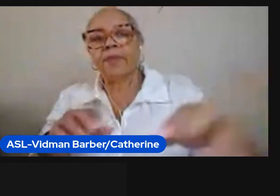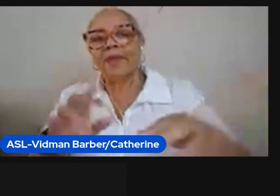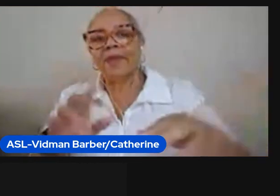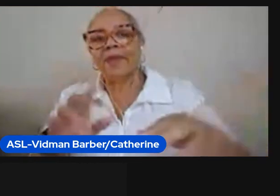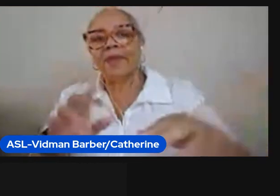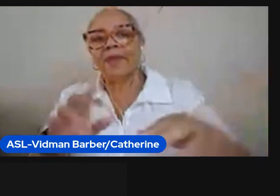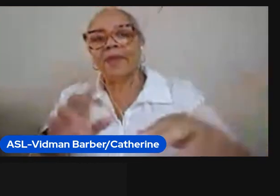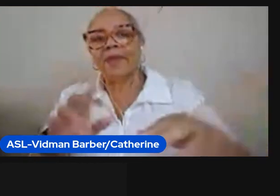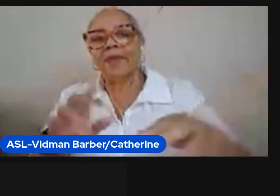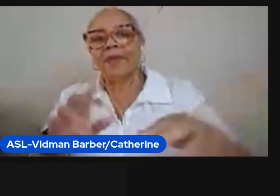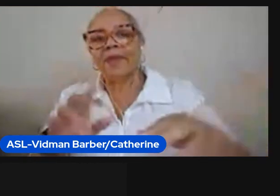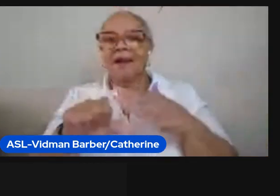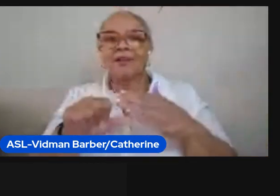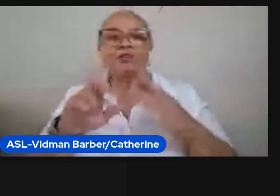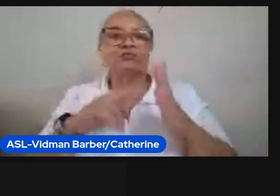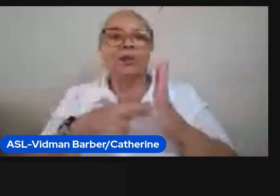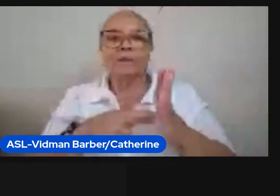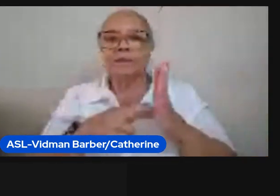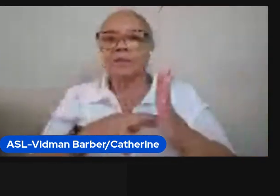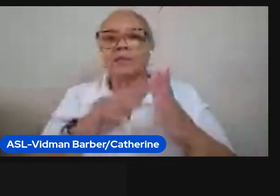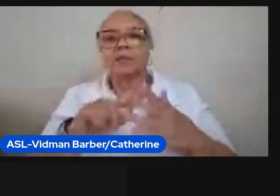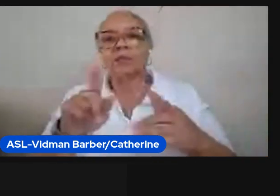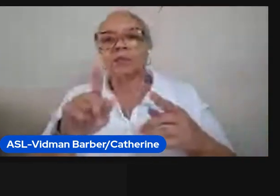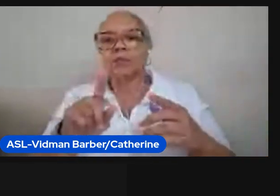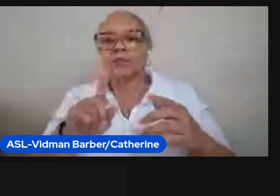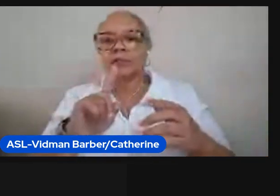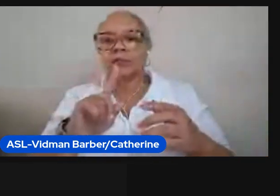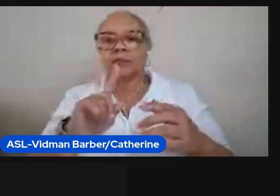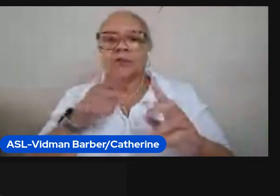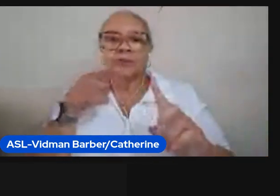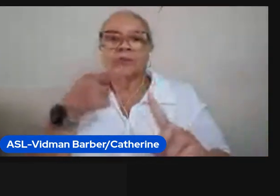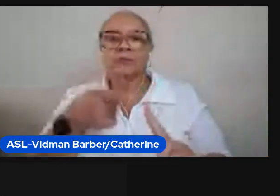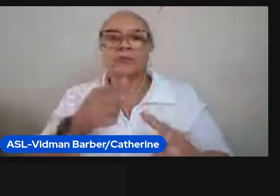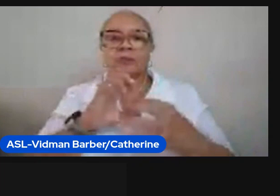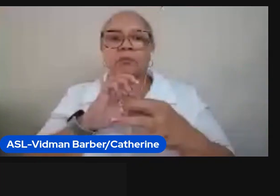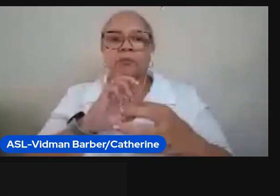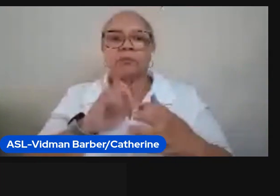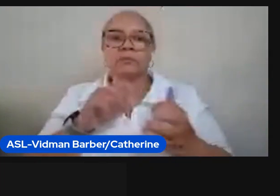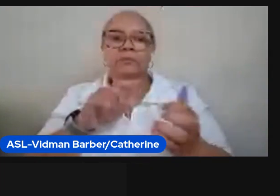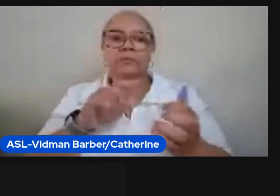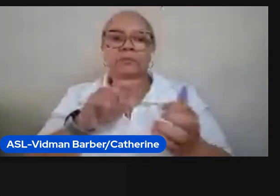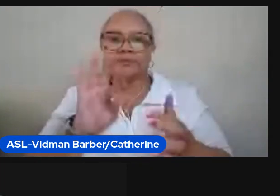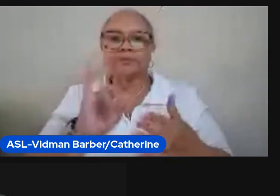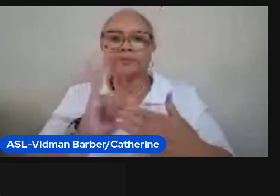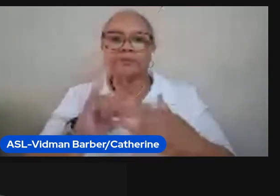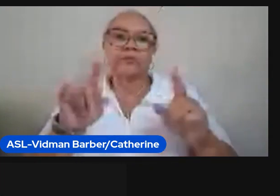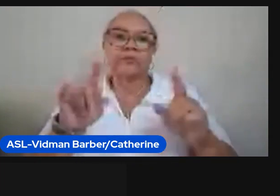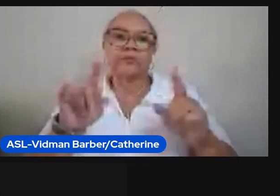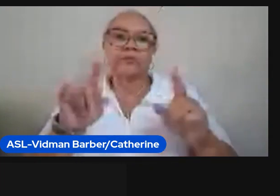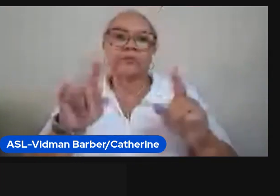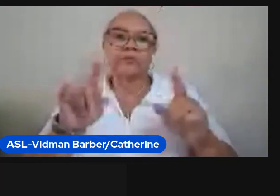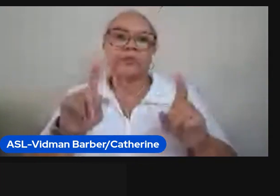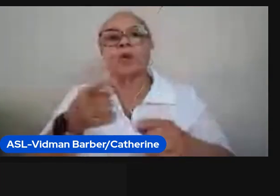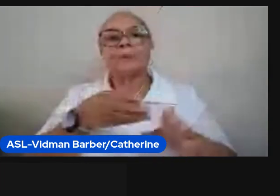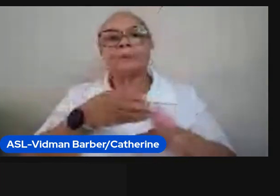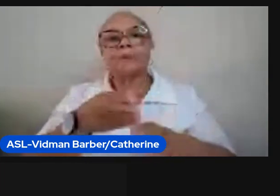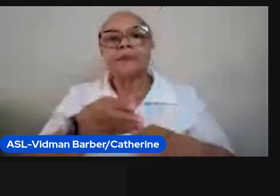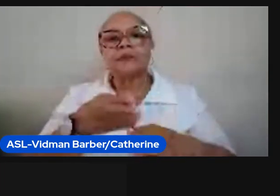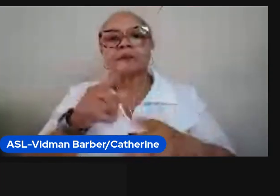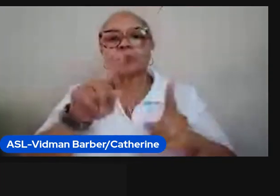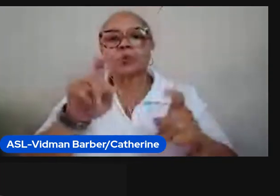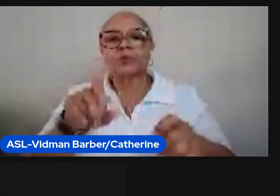underrepresented, under talked about when it comes to the detection of this thing. So one major question.